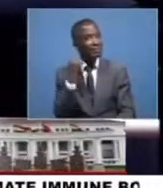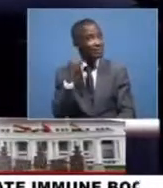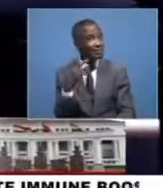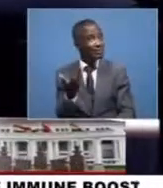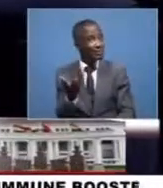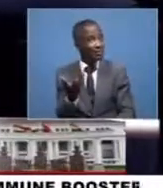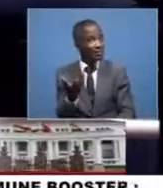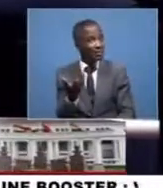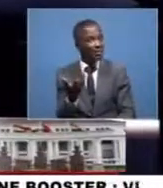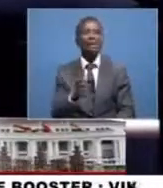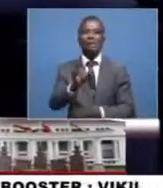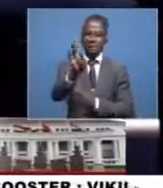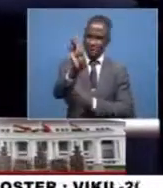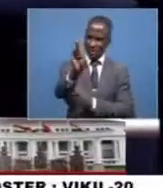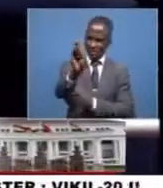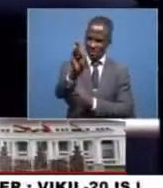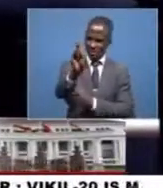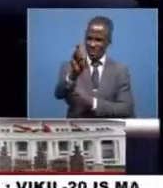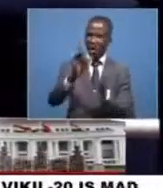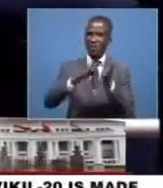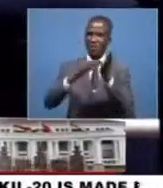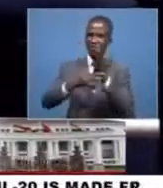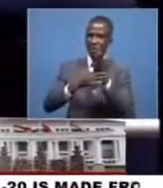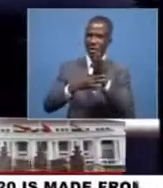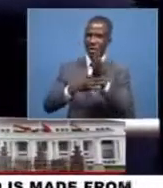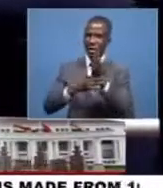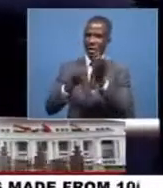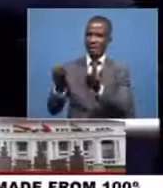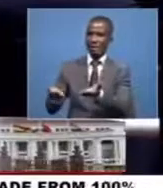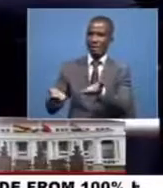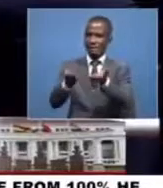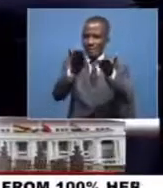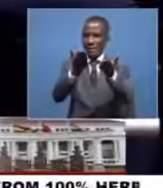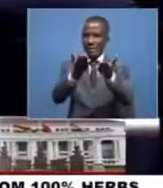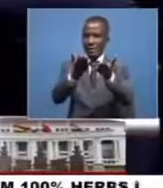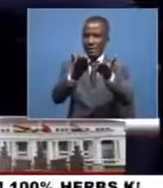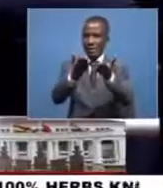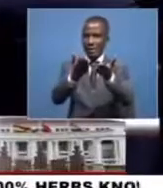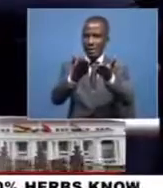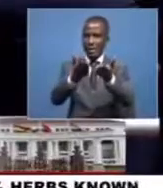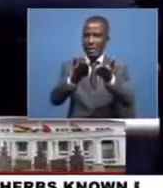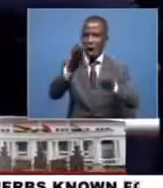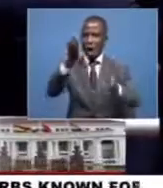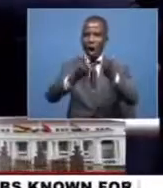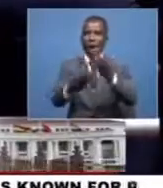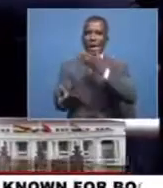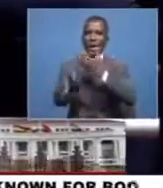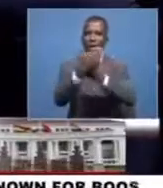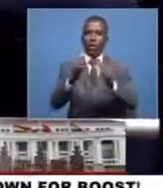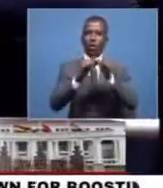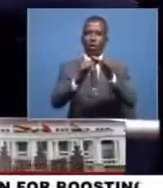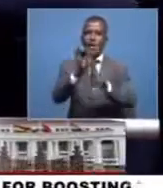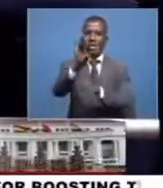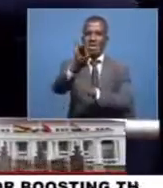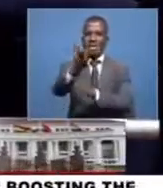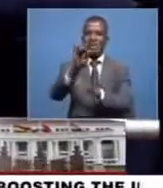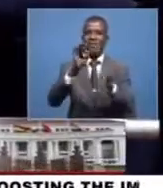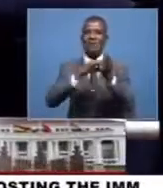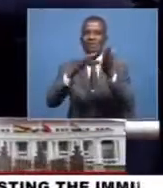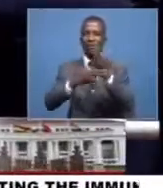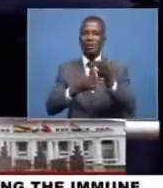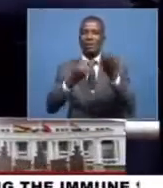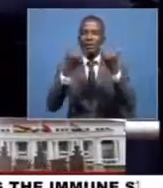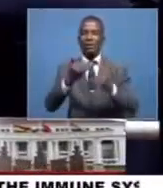Okay. You file by 17th and your addresses, and the court comes back on the 18th. We know, as you